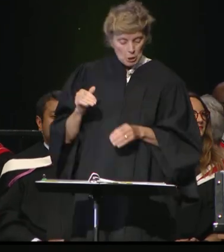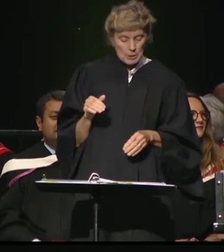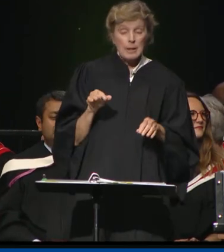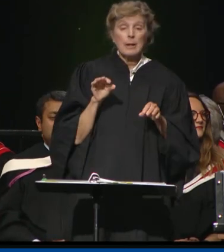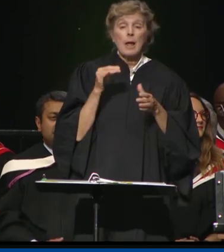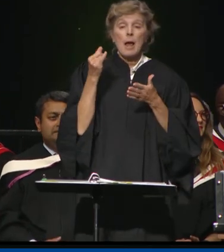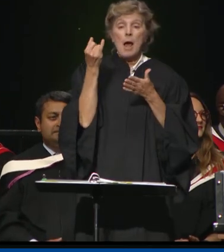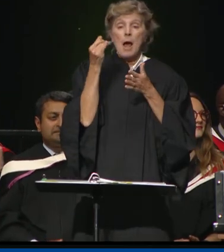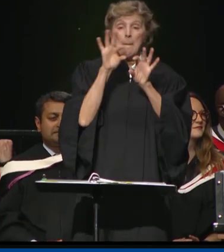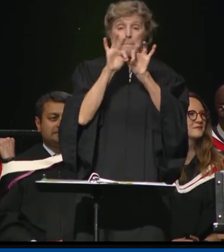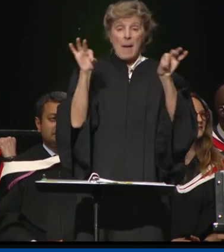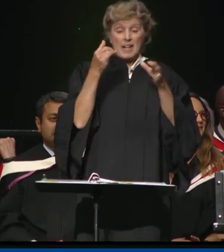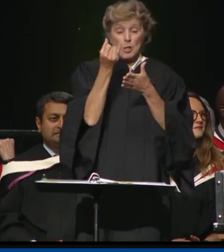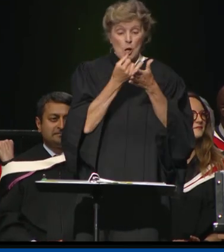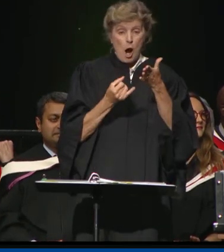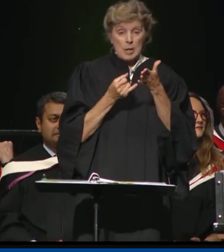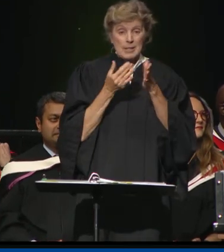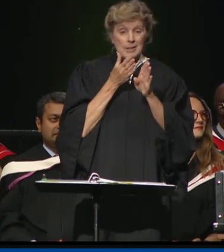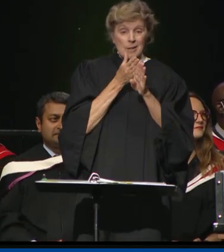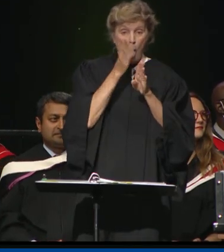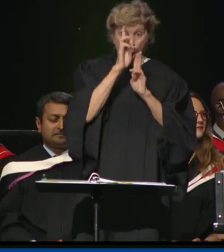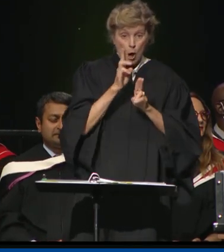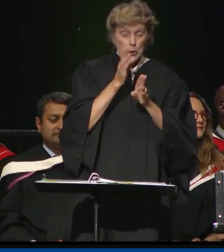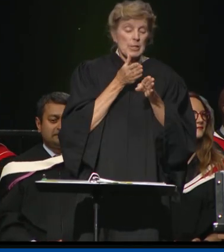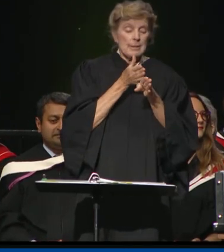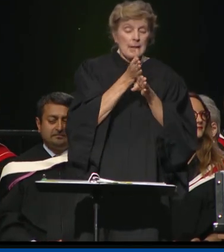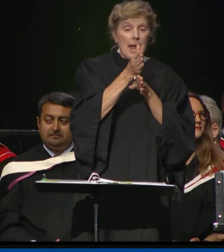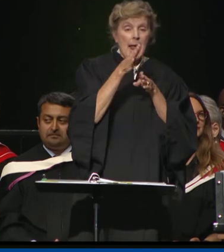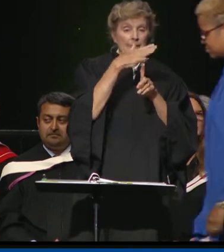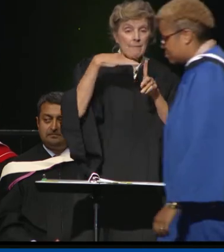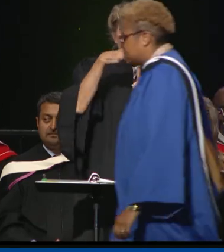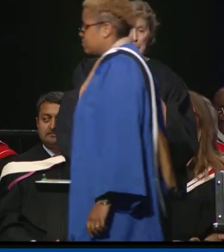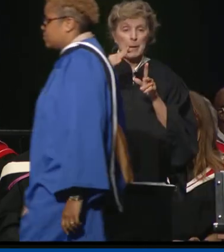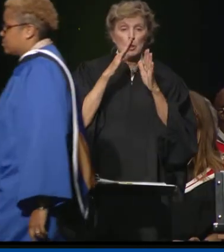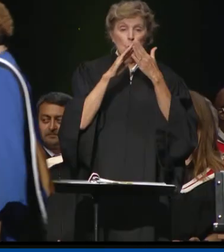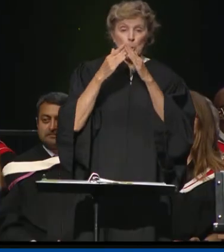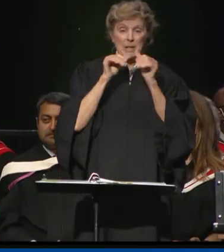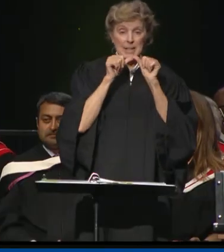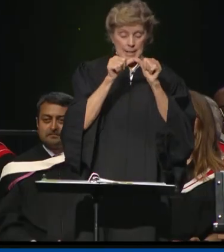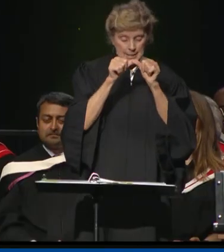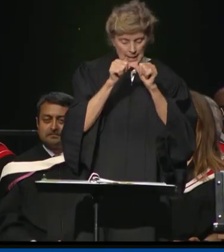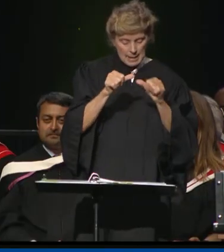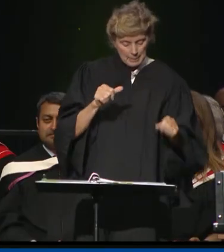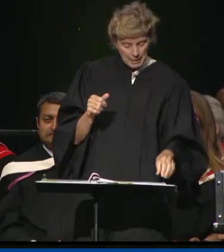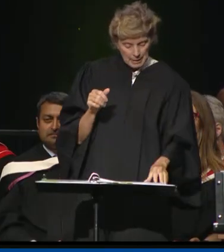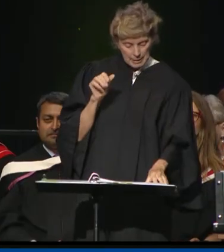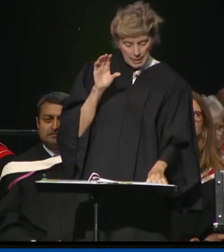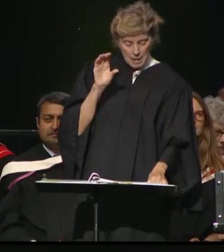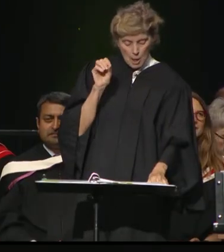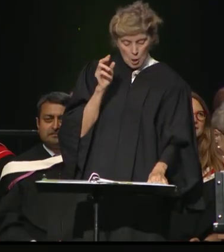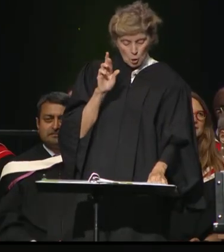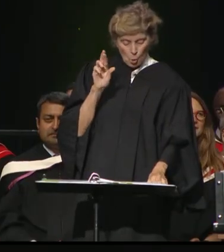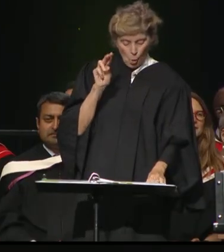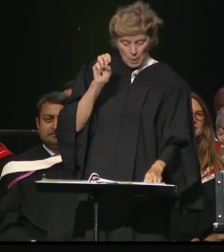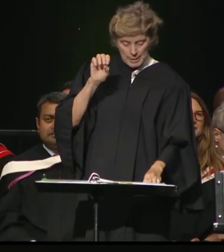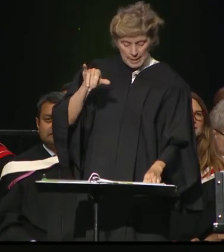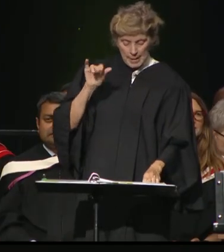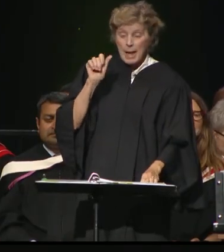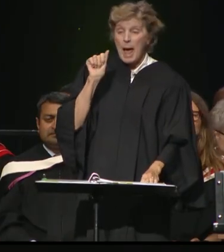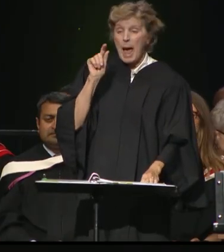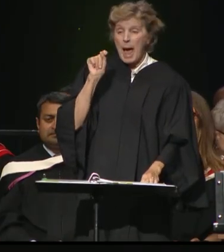Bachelor of Arts Honors, Environment and Urban Sustainability. Courtney Atkinson, with distinction.